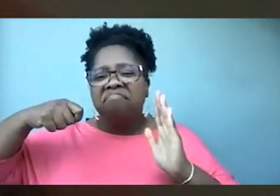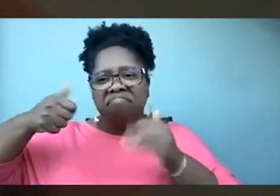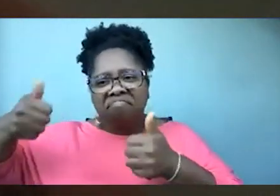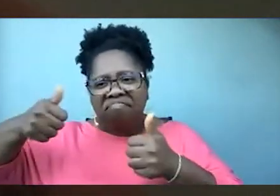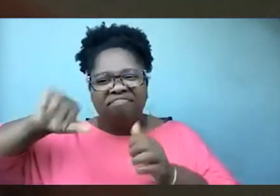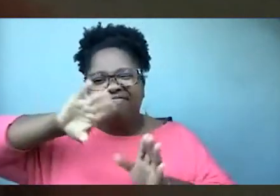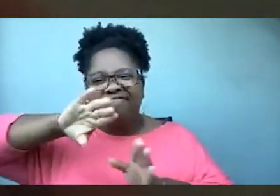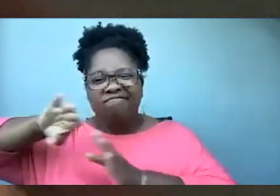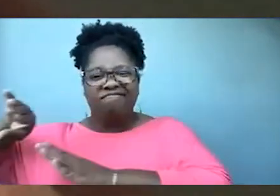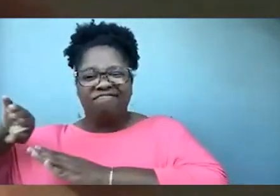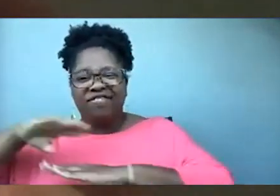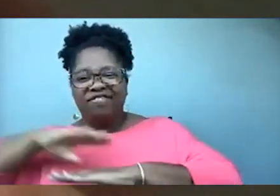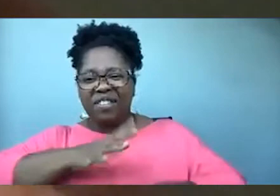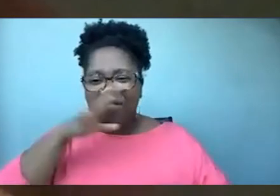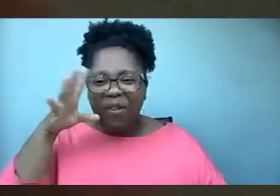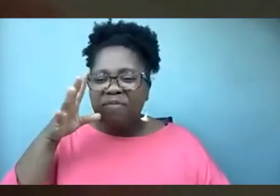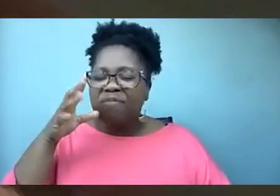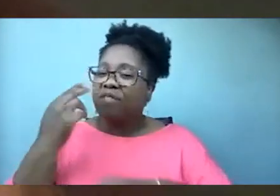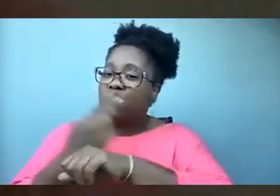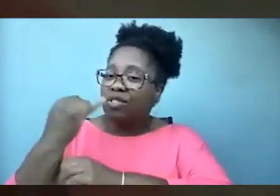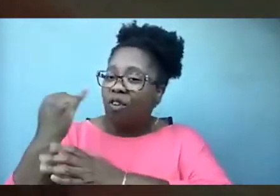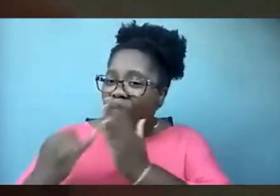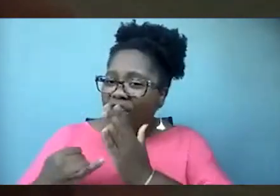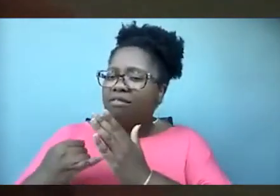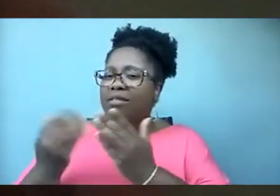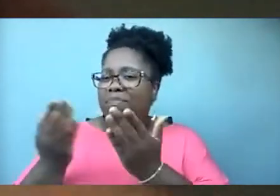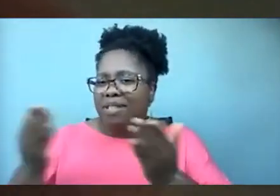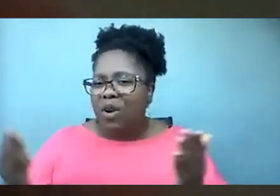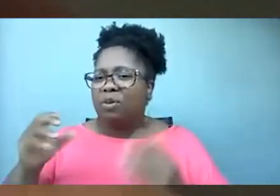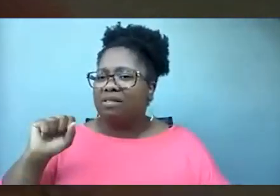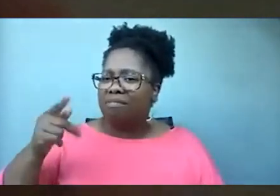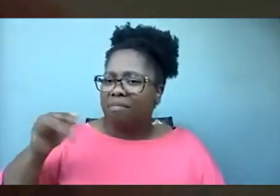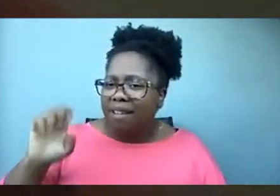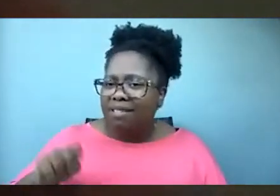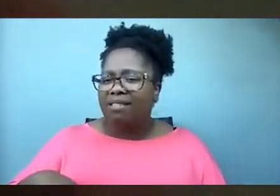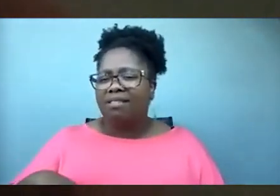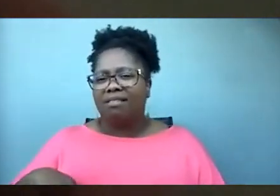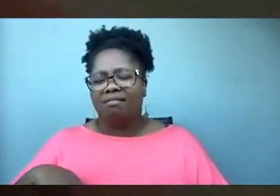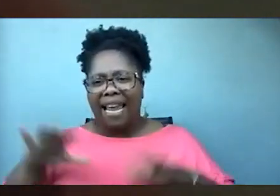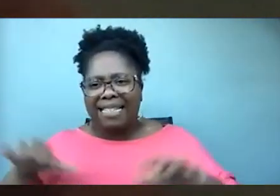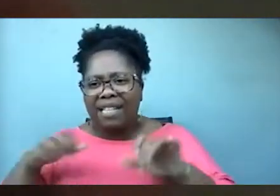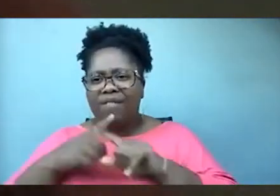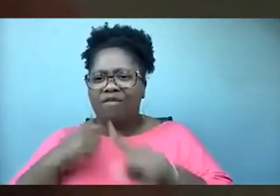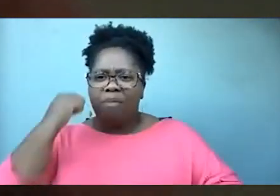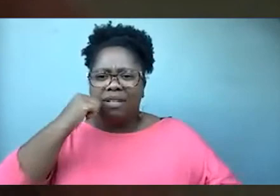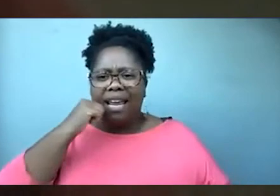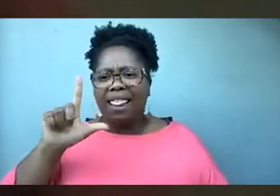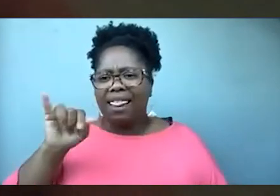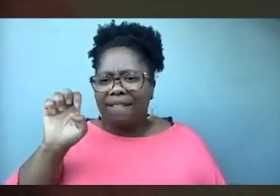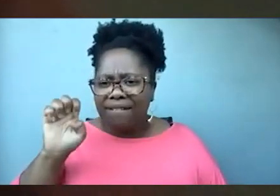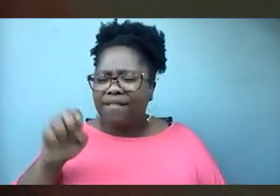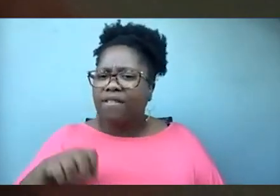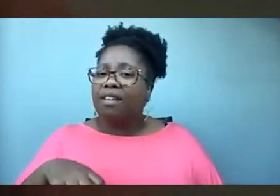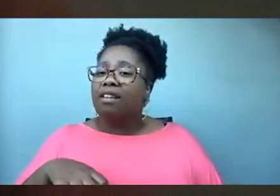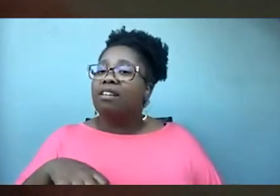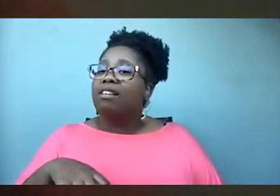life in ways that make it possible for people to shape the conditions they need to live healthily